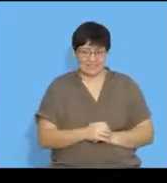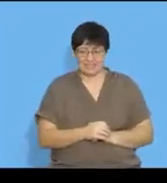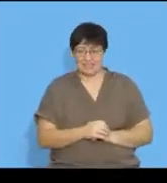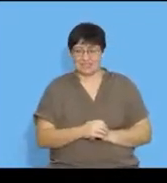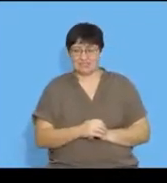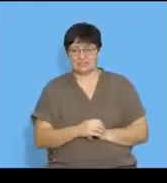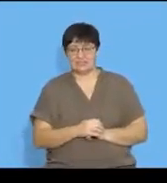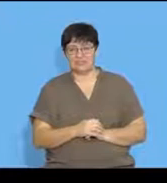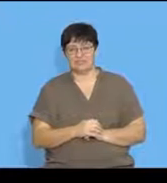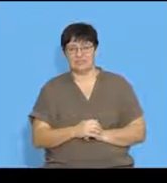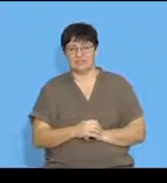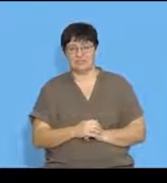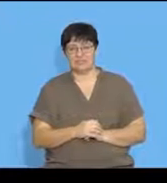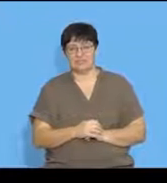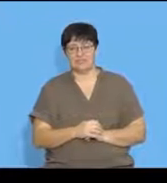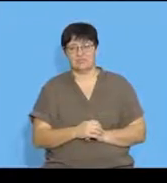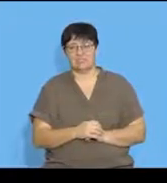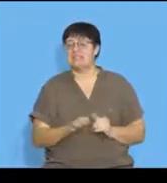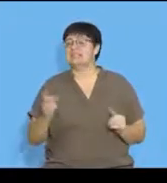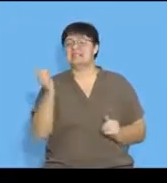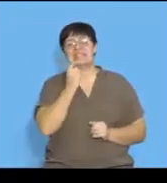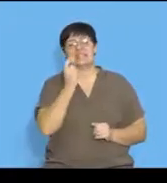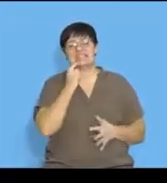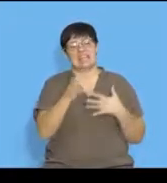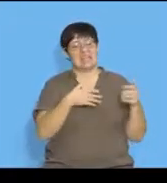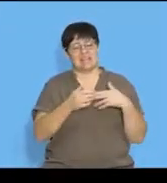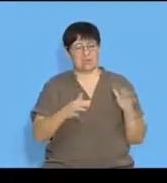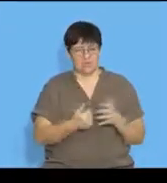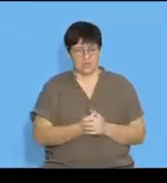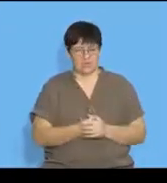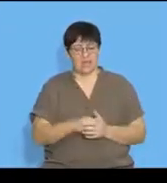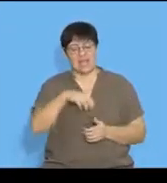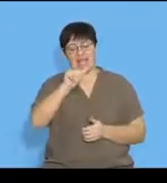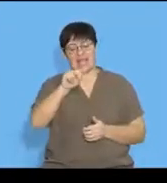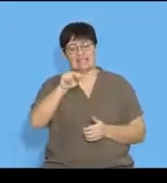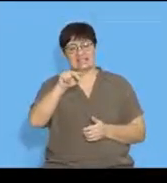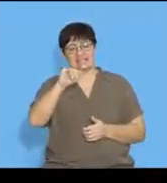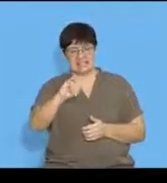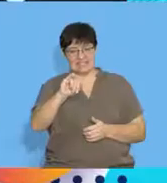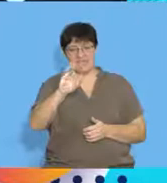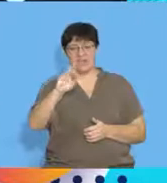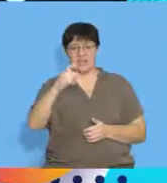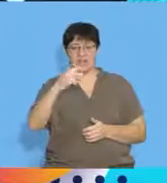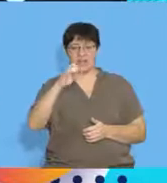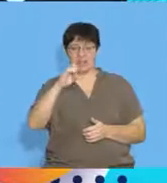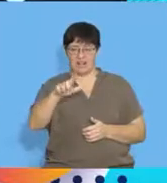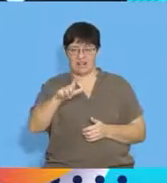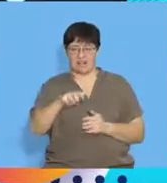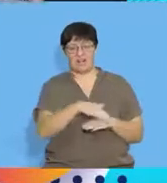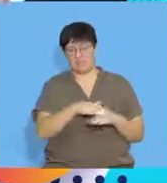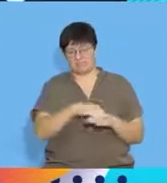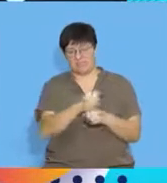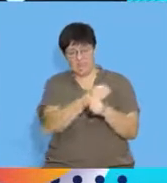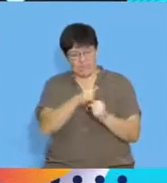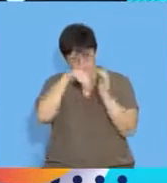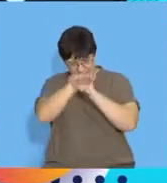Now again, very easy to treat. Antifungal cream. Go to the chemist, all right, and you just the same cream